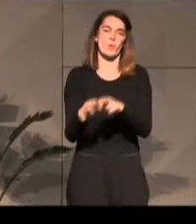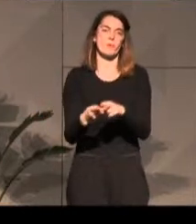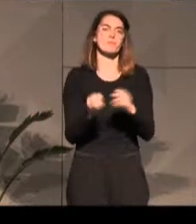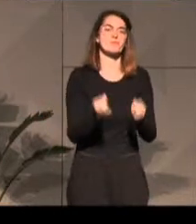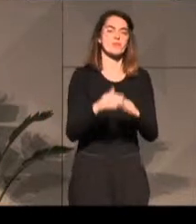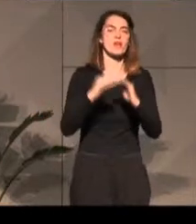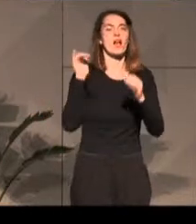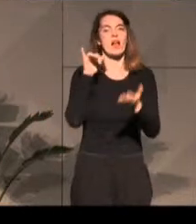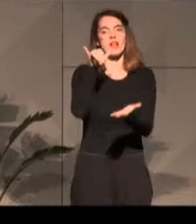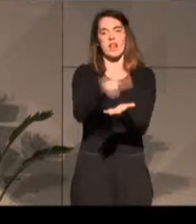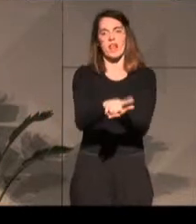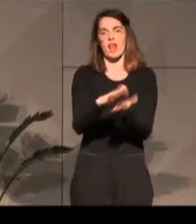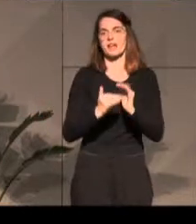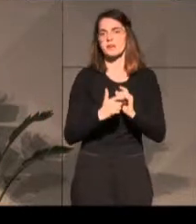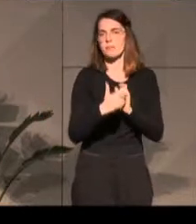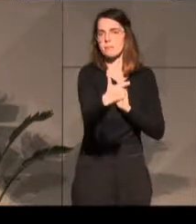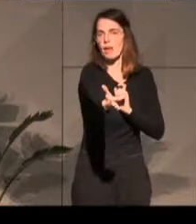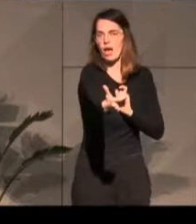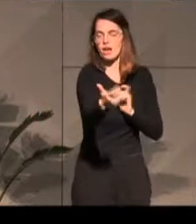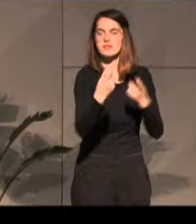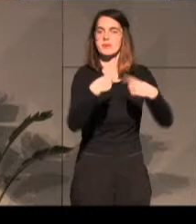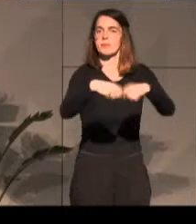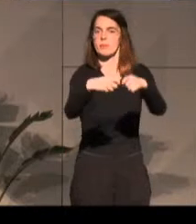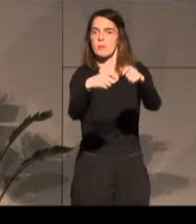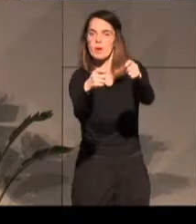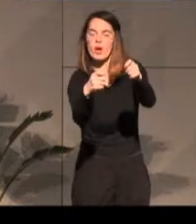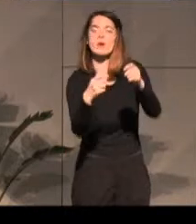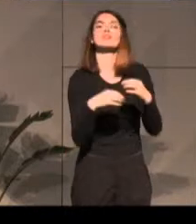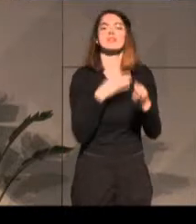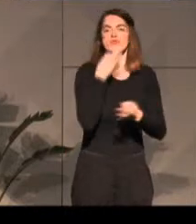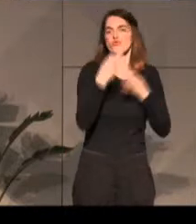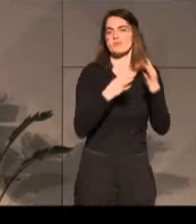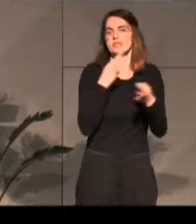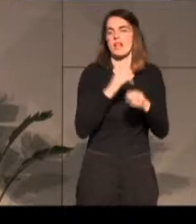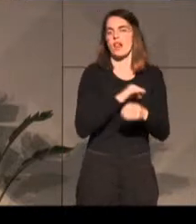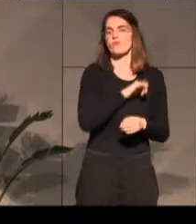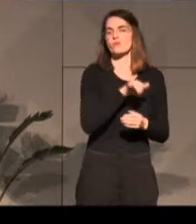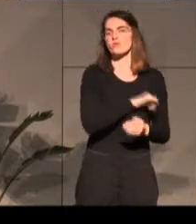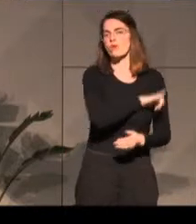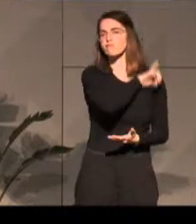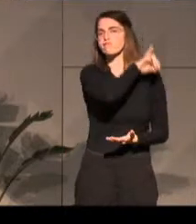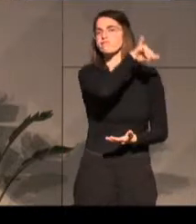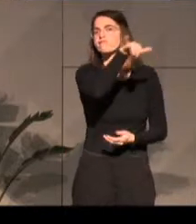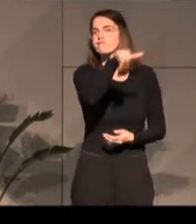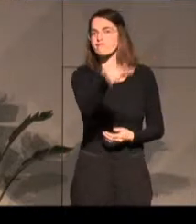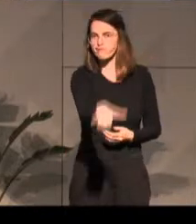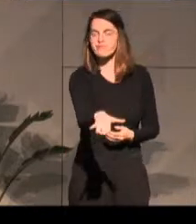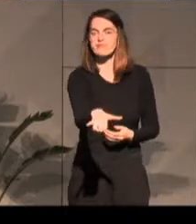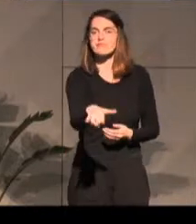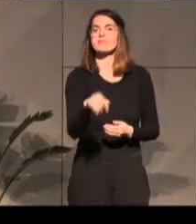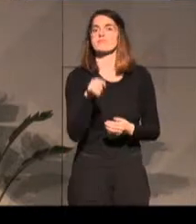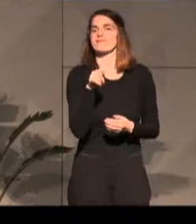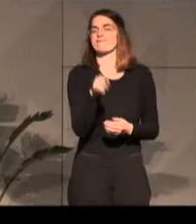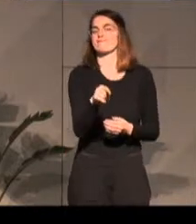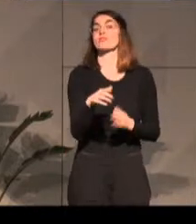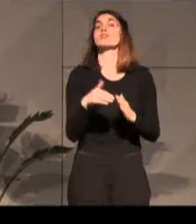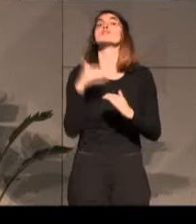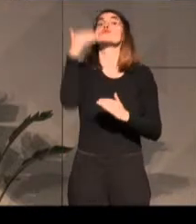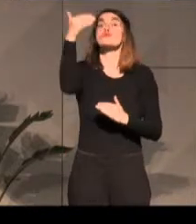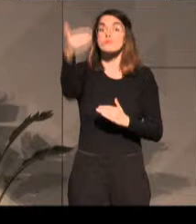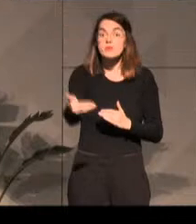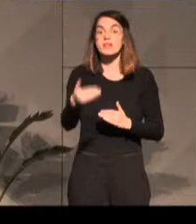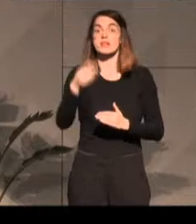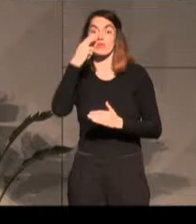the expedition team to replace it with the special type of aircraft. And in June and July, we